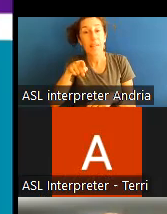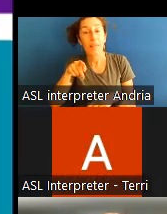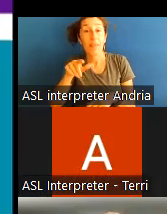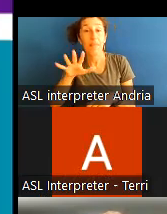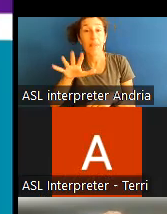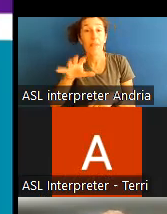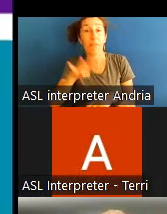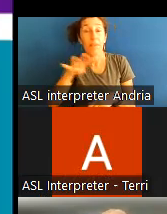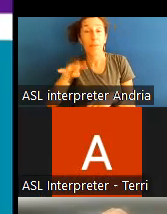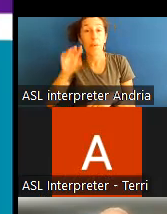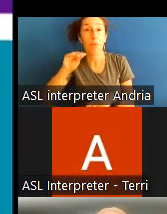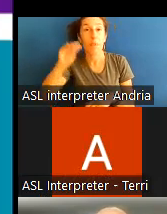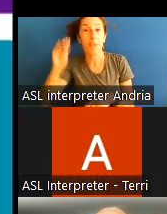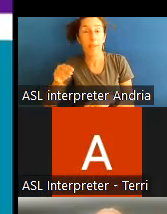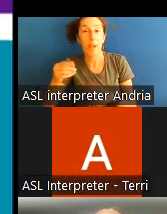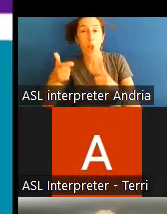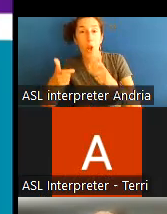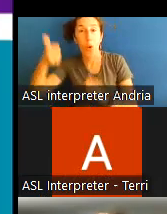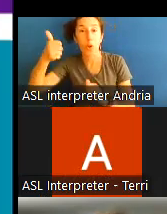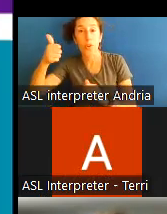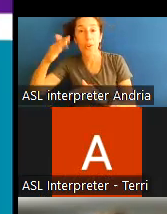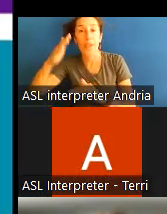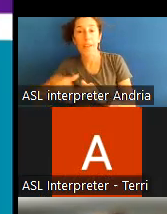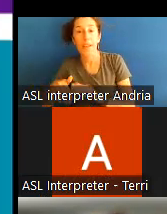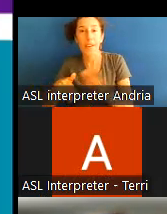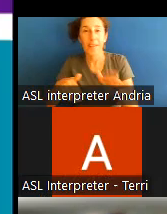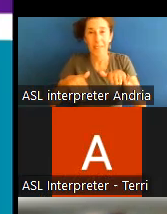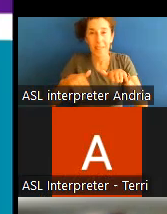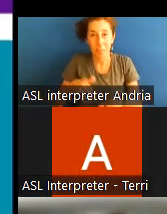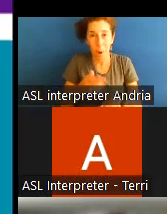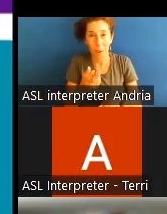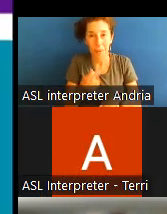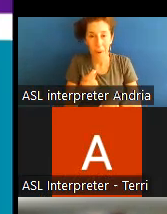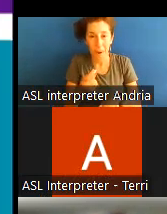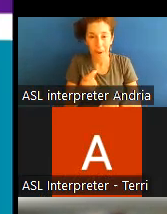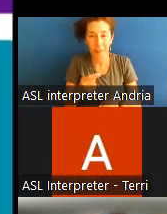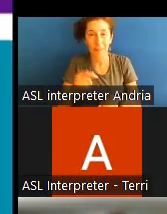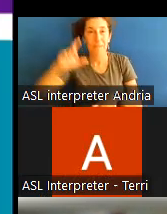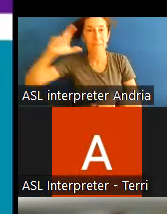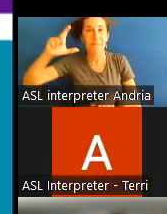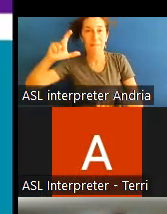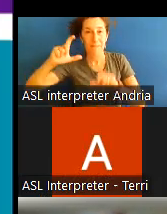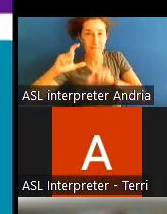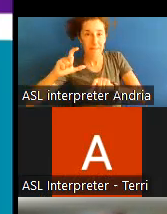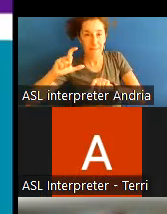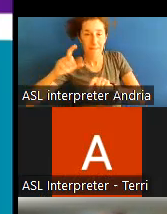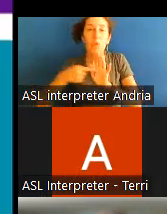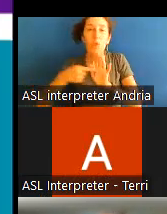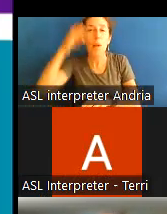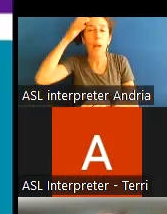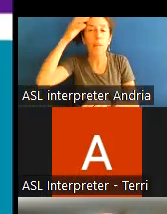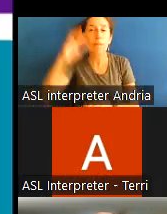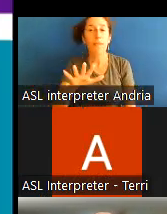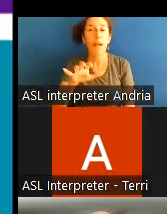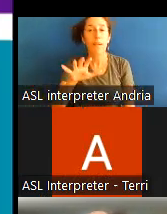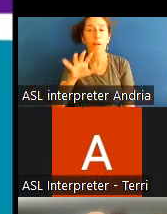little dog with the tongue sticking out. Also, dogs, because at this point in the training, you